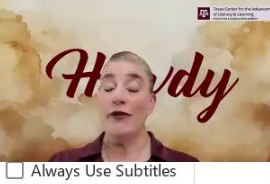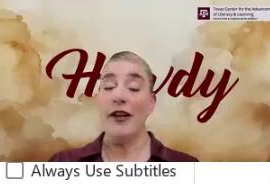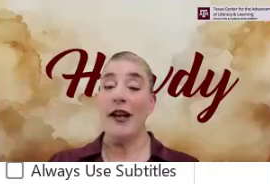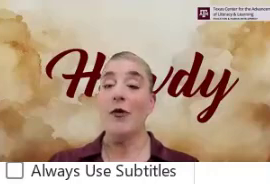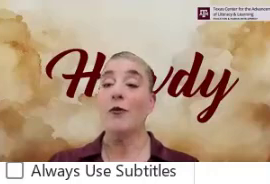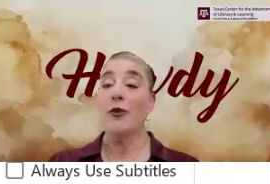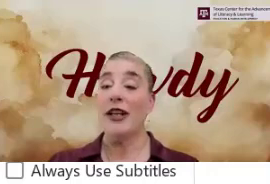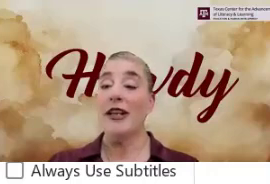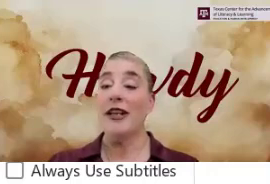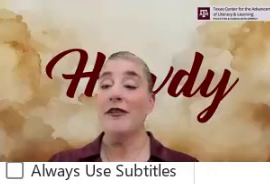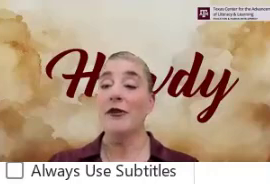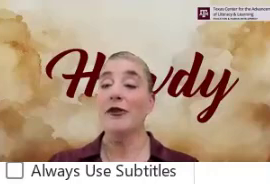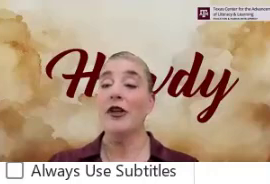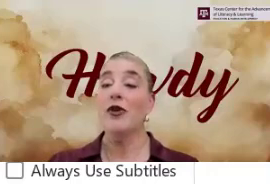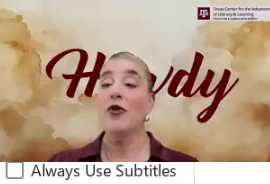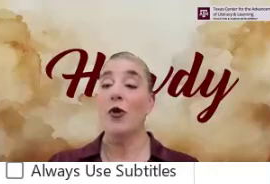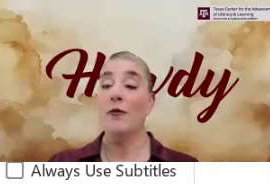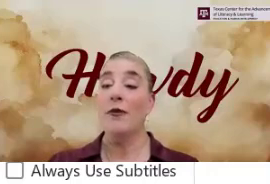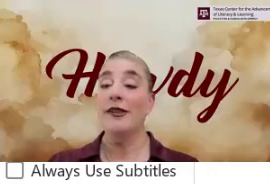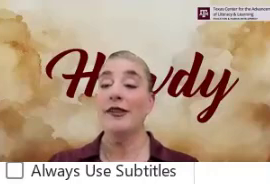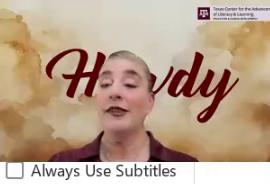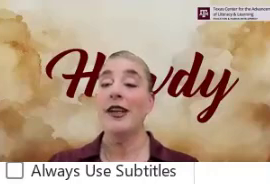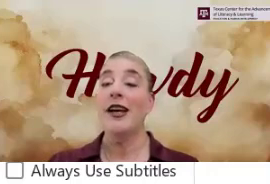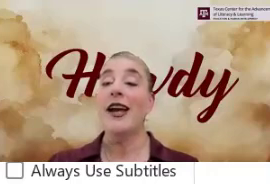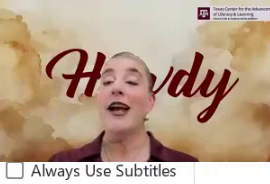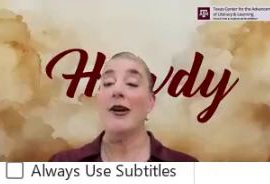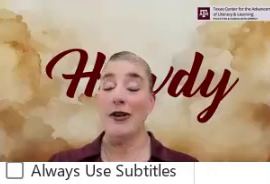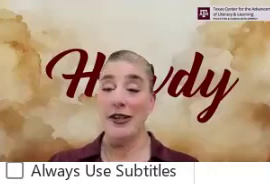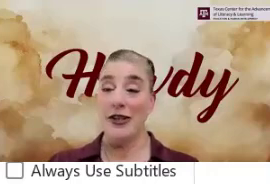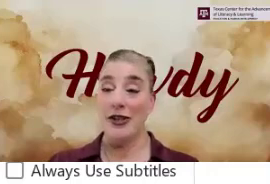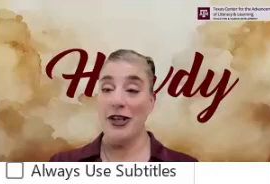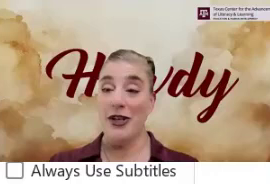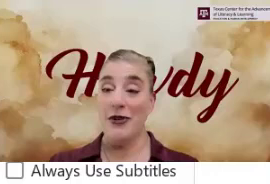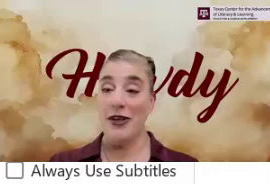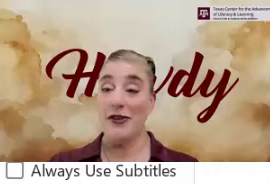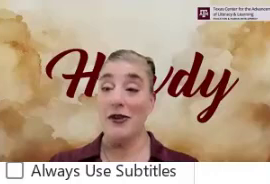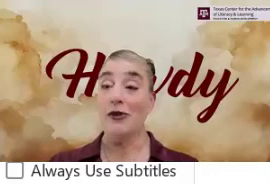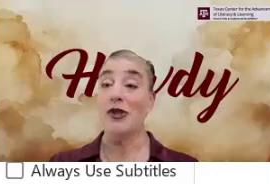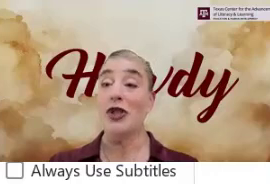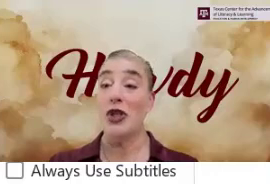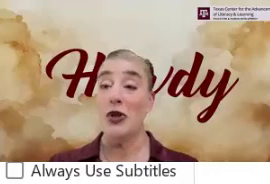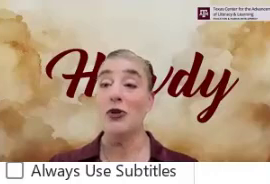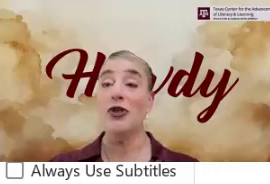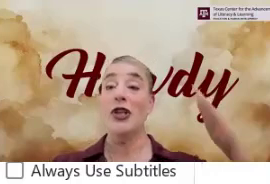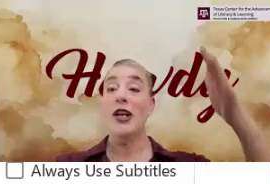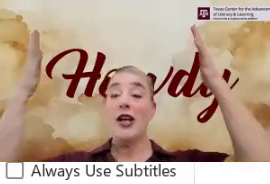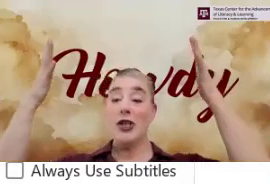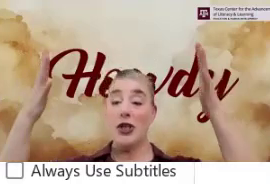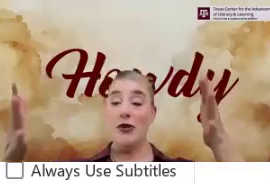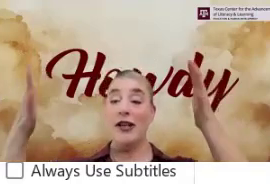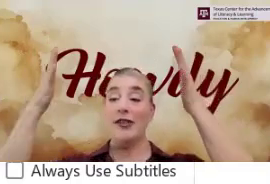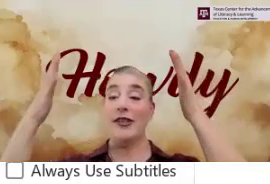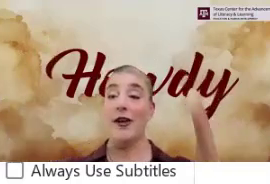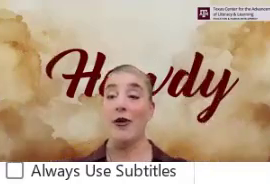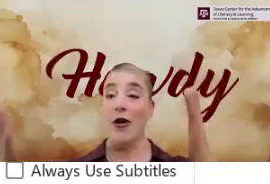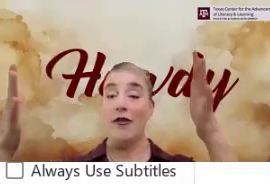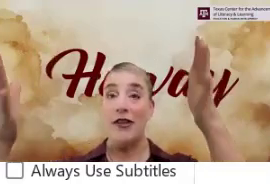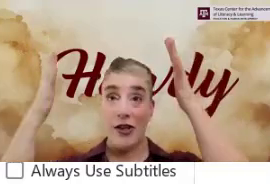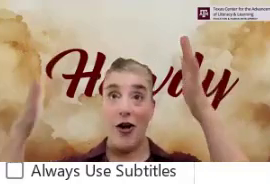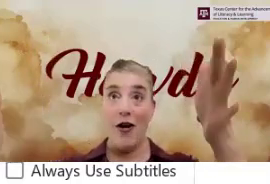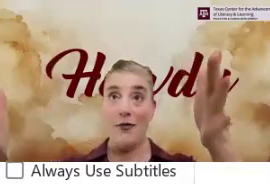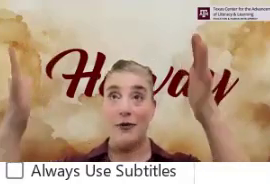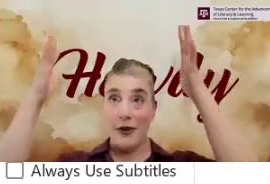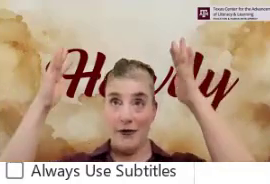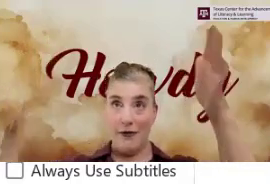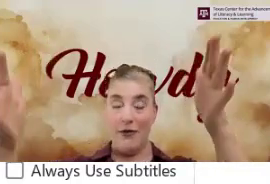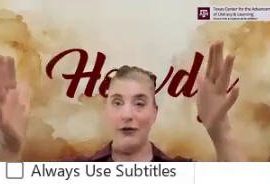Capitol roof, and they were bringing in those enormous air conditioning units, those huge units that are on